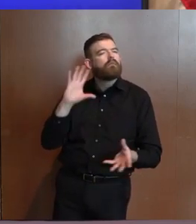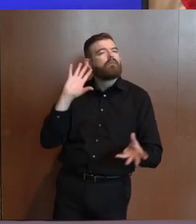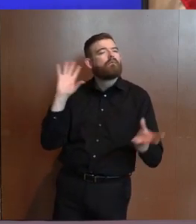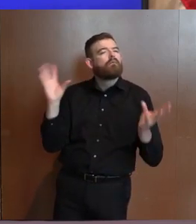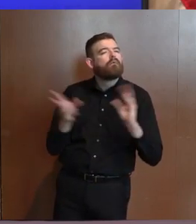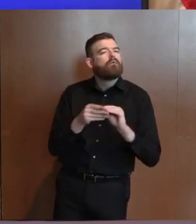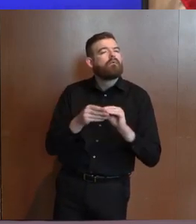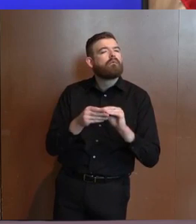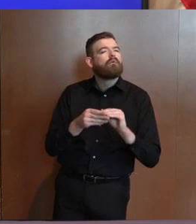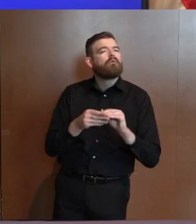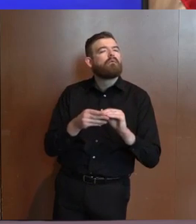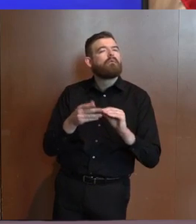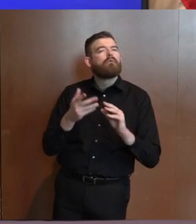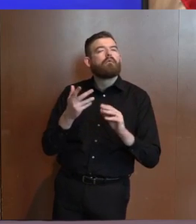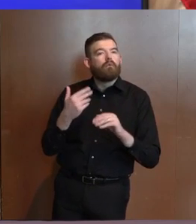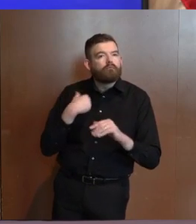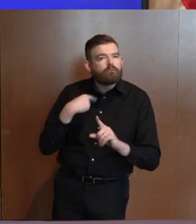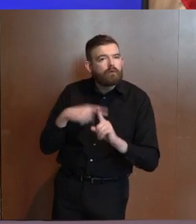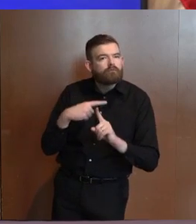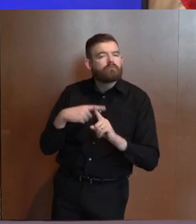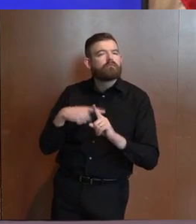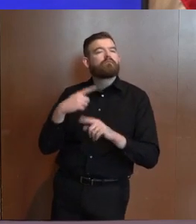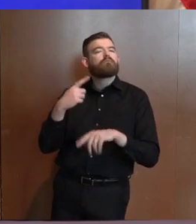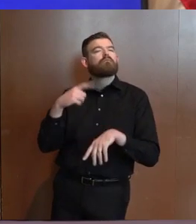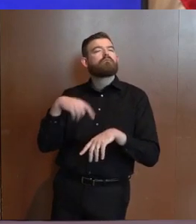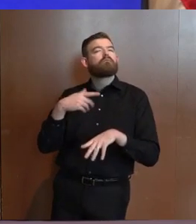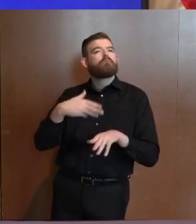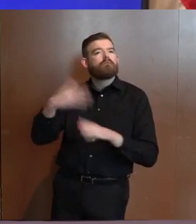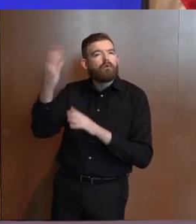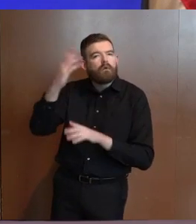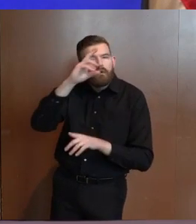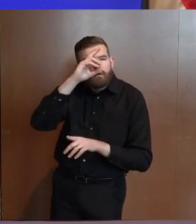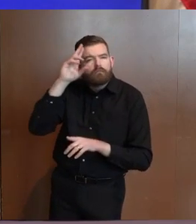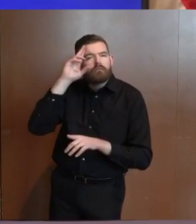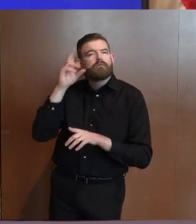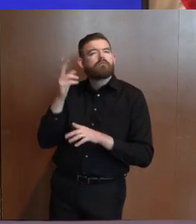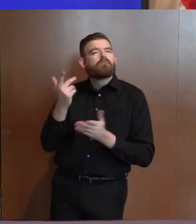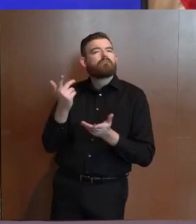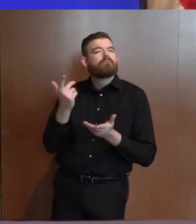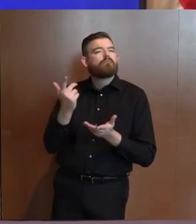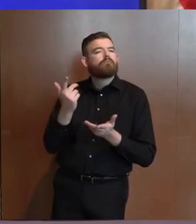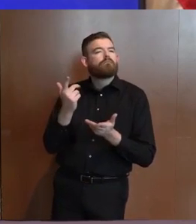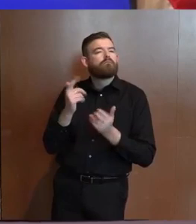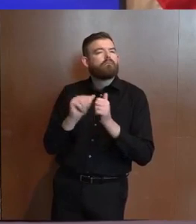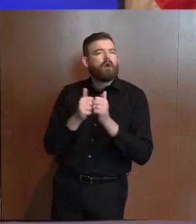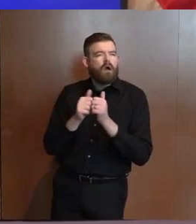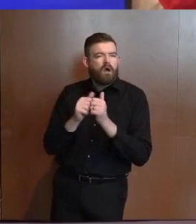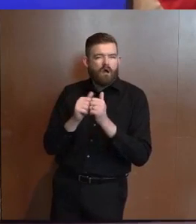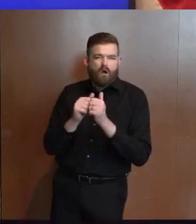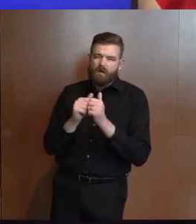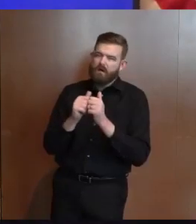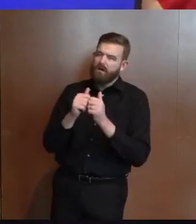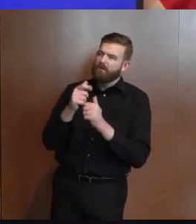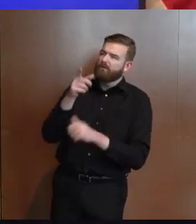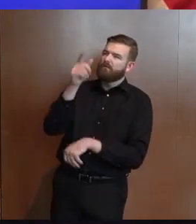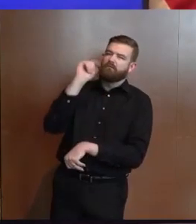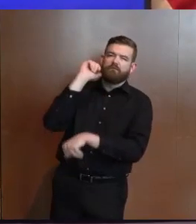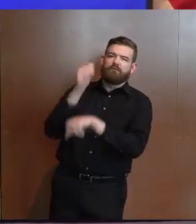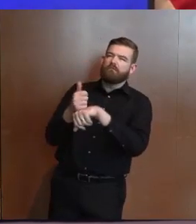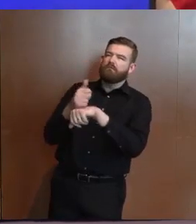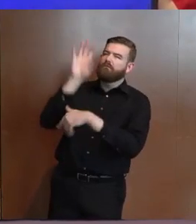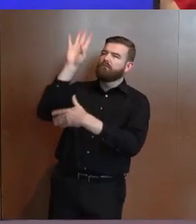those charts that we continue to refer to. So I'm curious how we got there. So 4 things on that. What's the total number